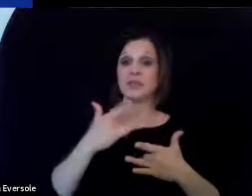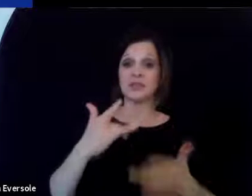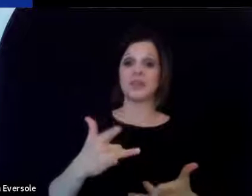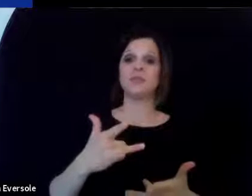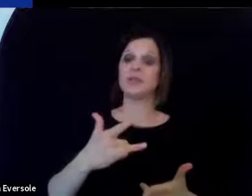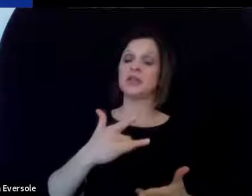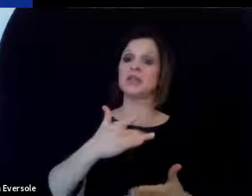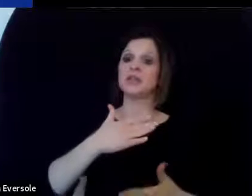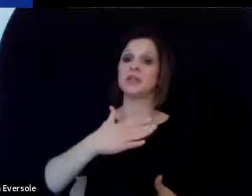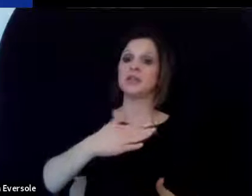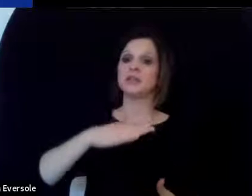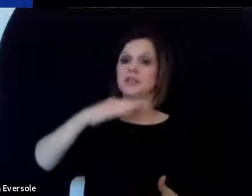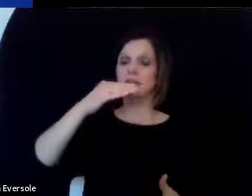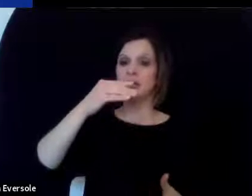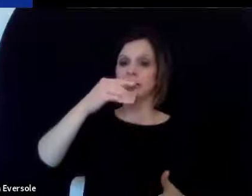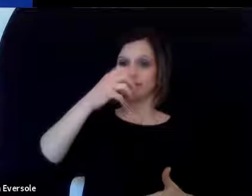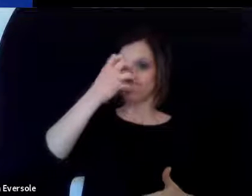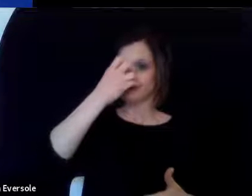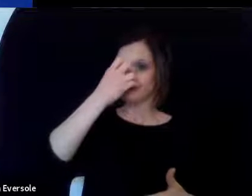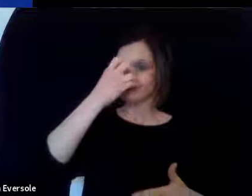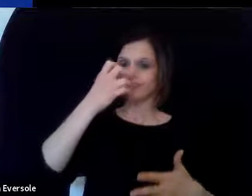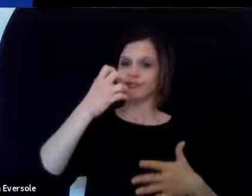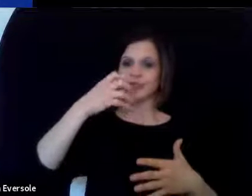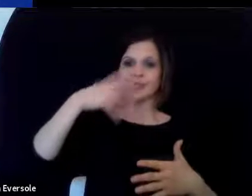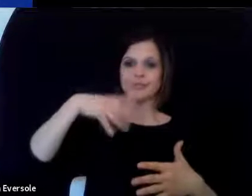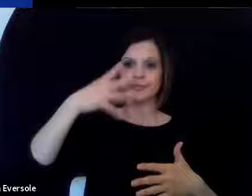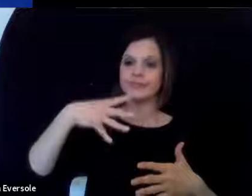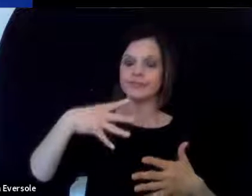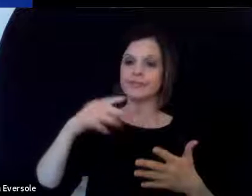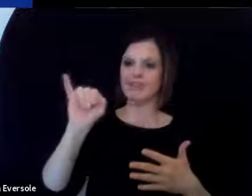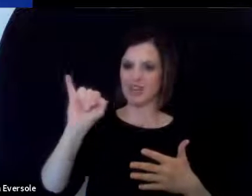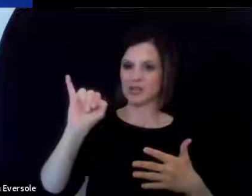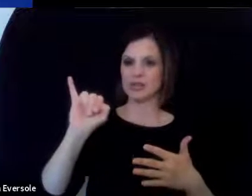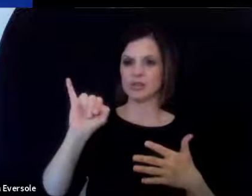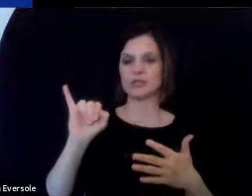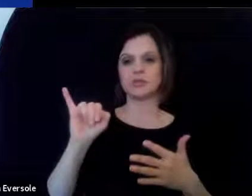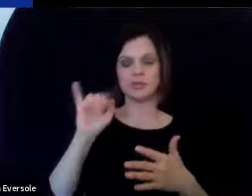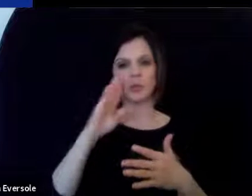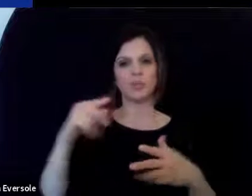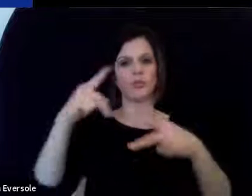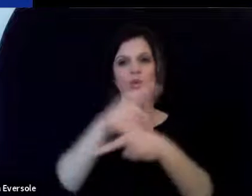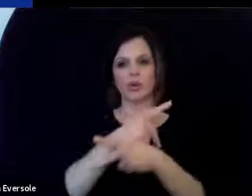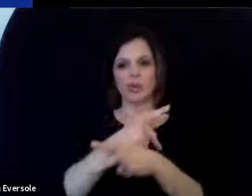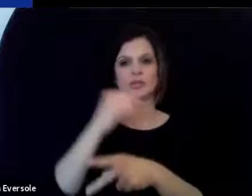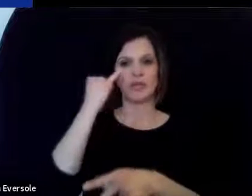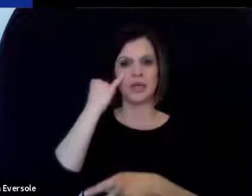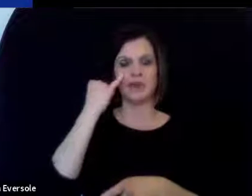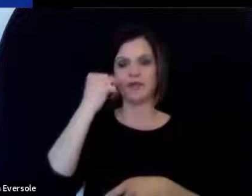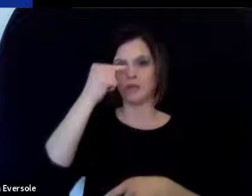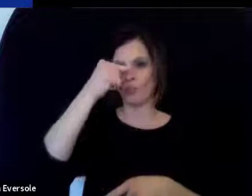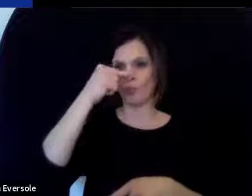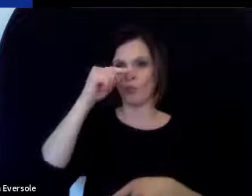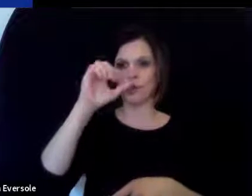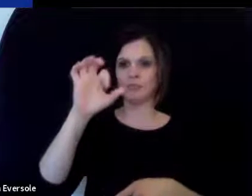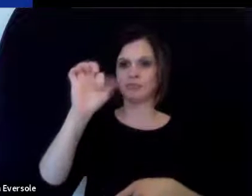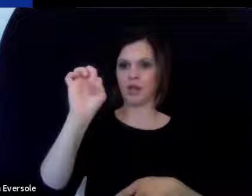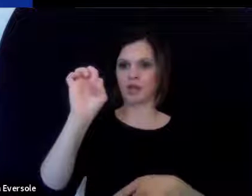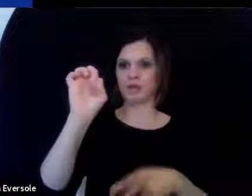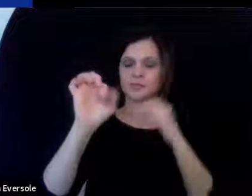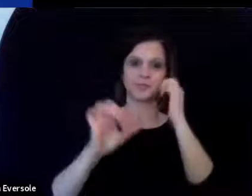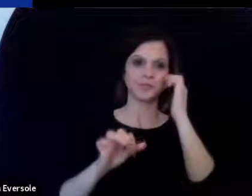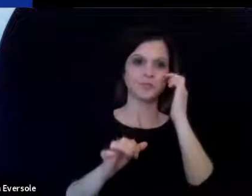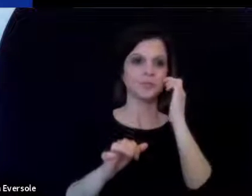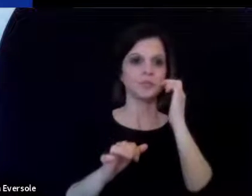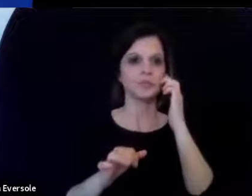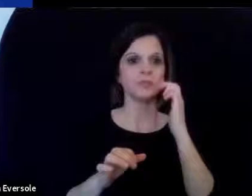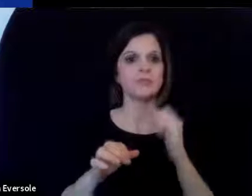be exacerbated by that. There is a picture on the screen. Honestly, we just thought this little